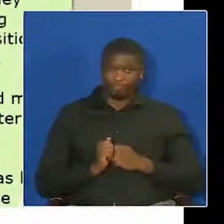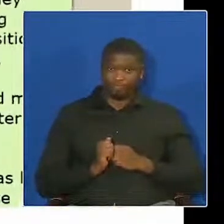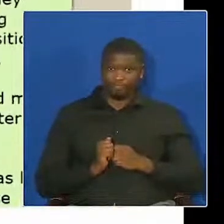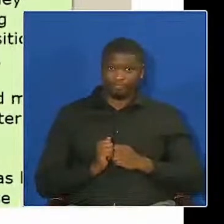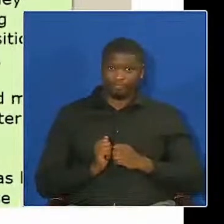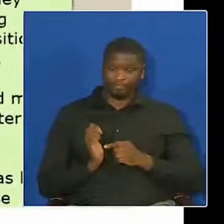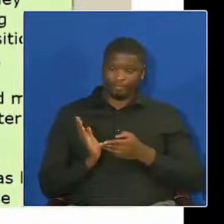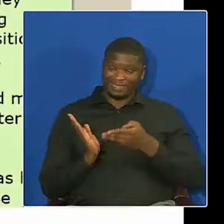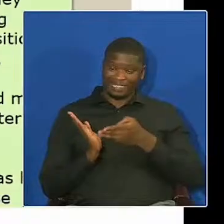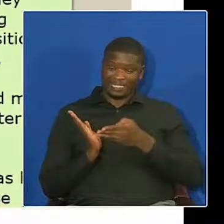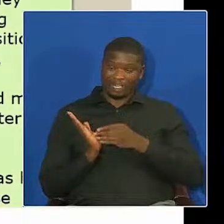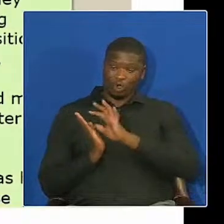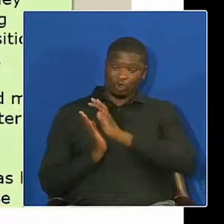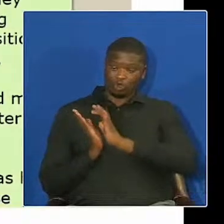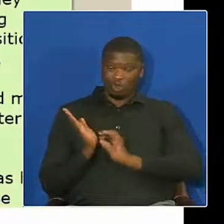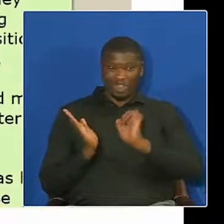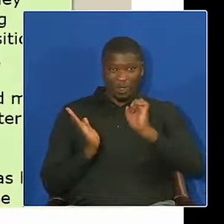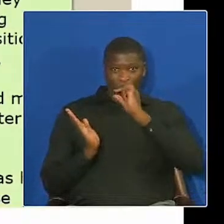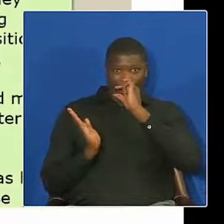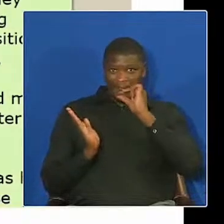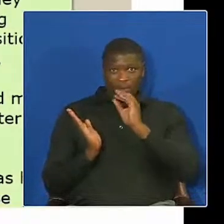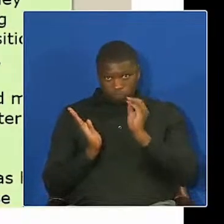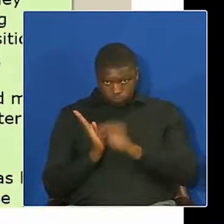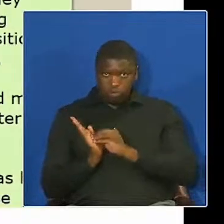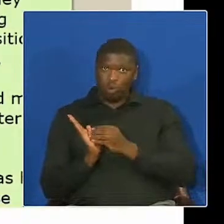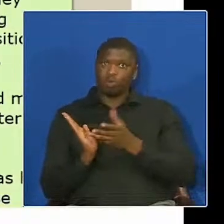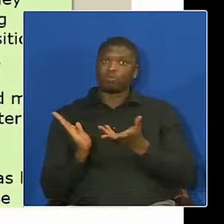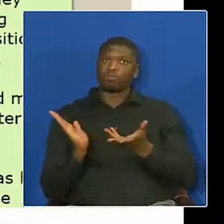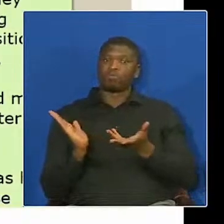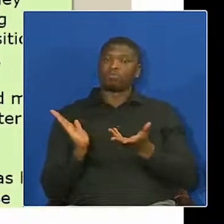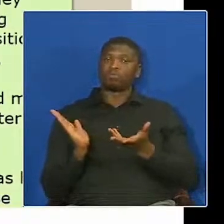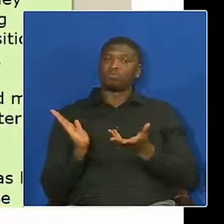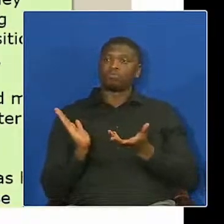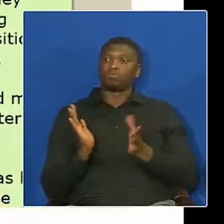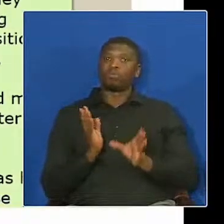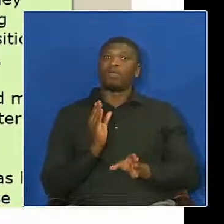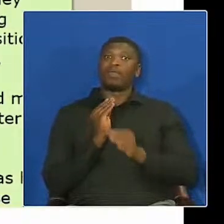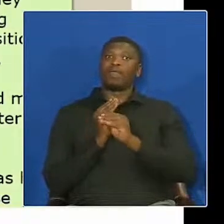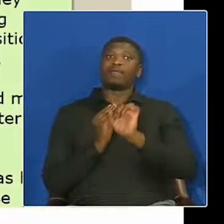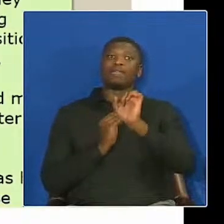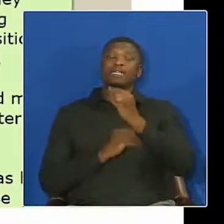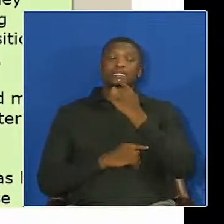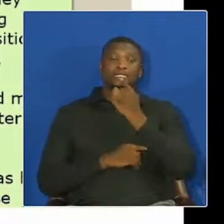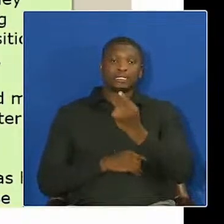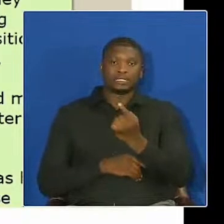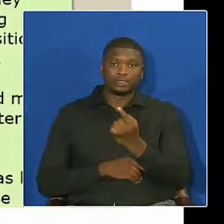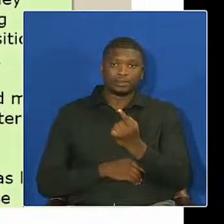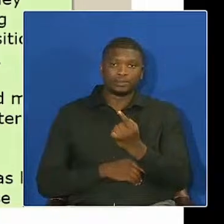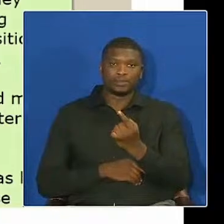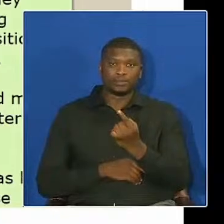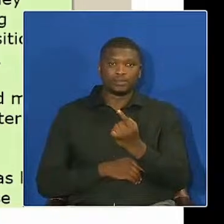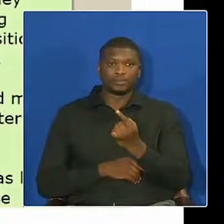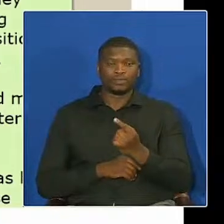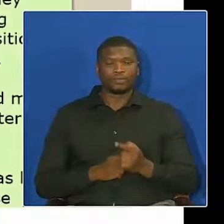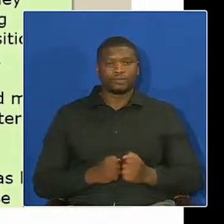this post or this article, and it refers to